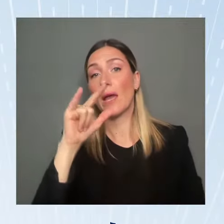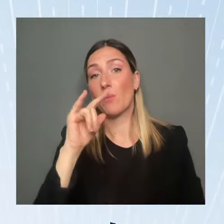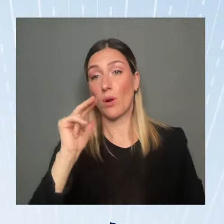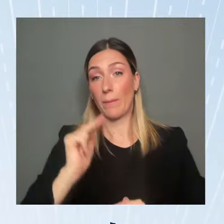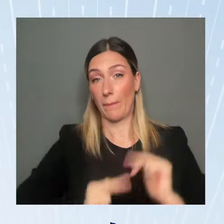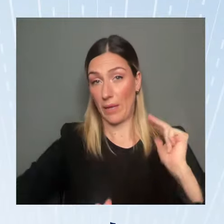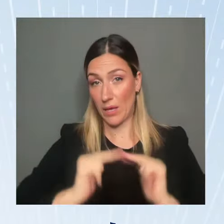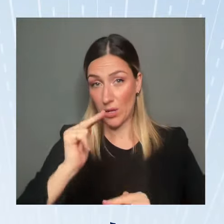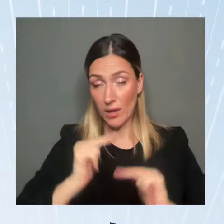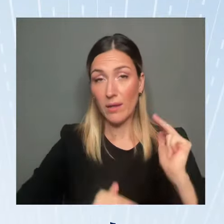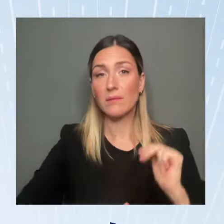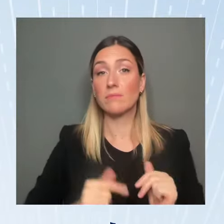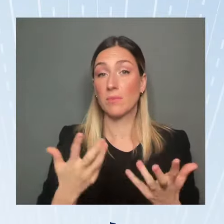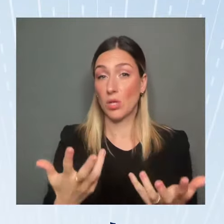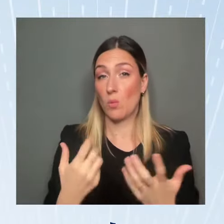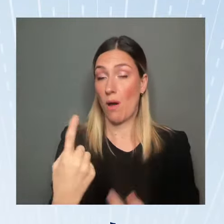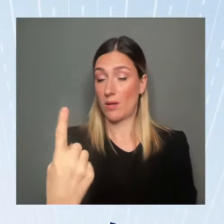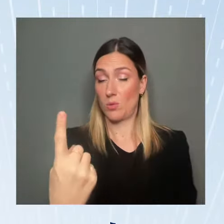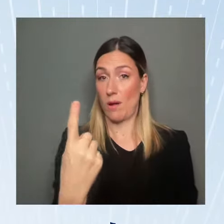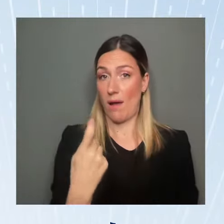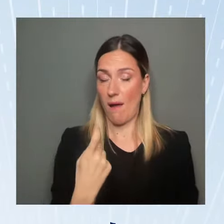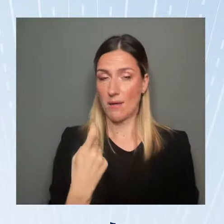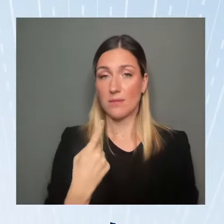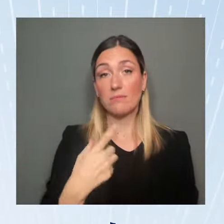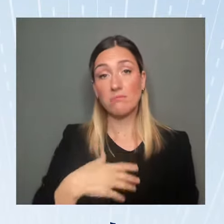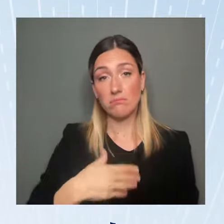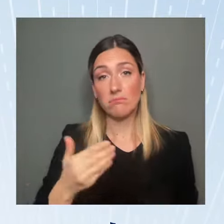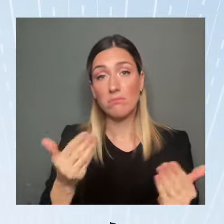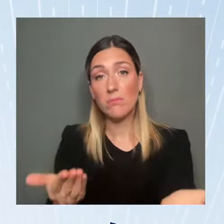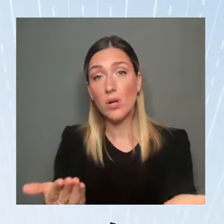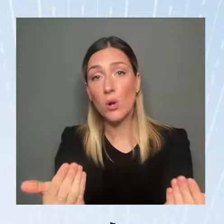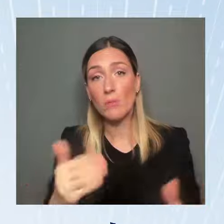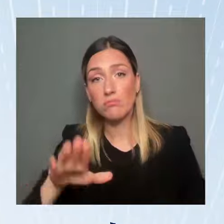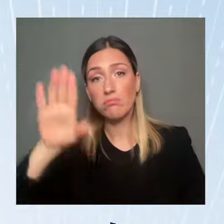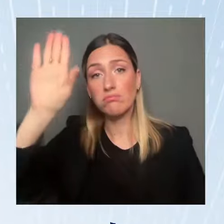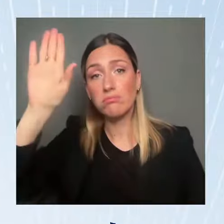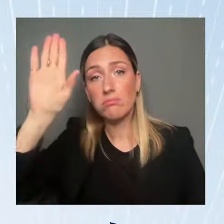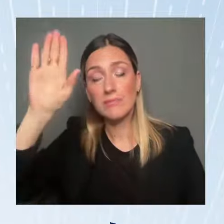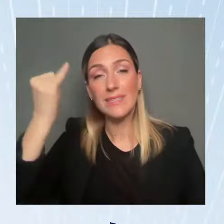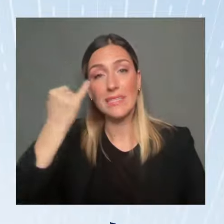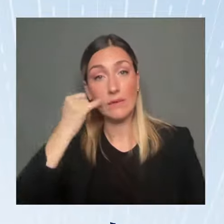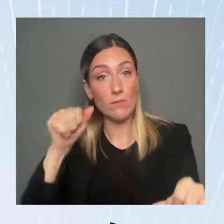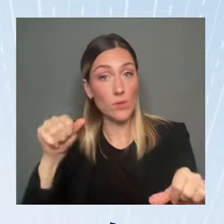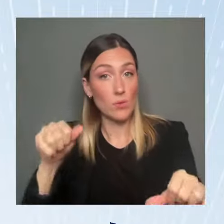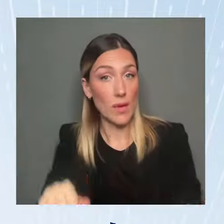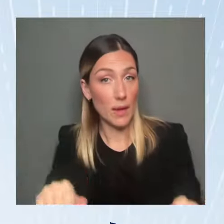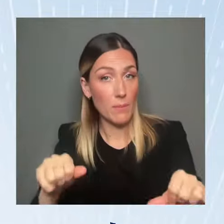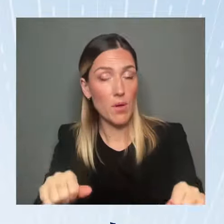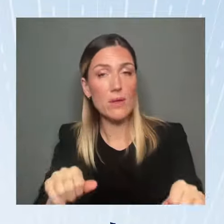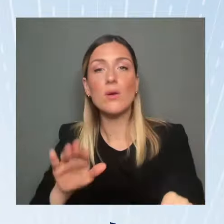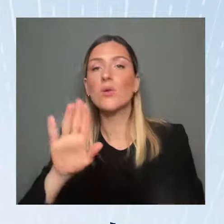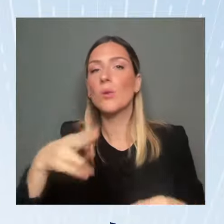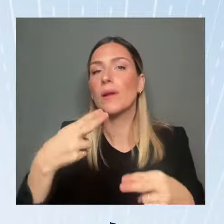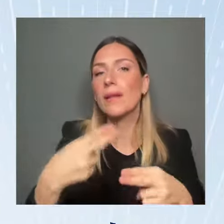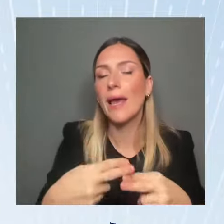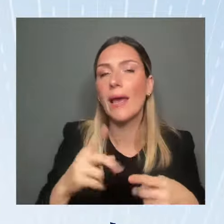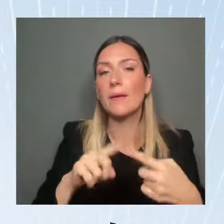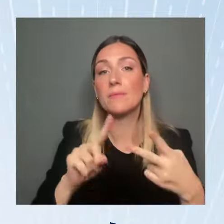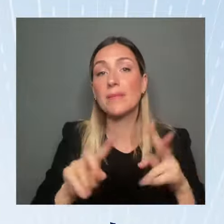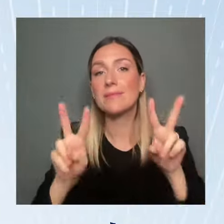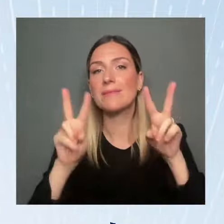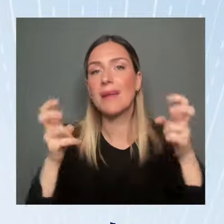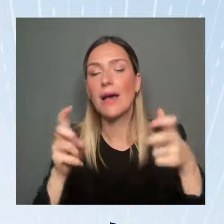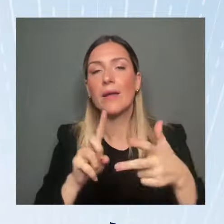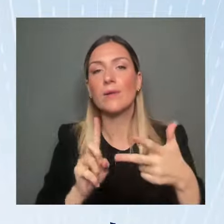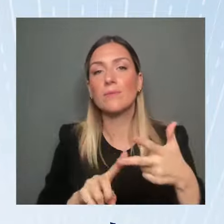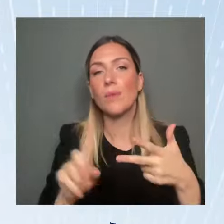So if you'd like to ask a question, please raise your hand, and if you are able, and state your name, title, and the organization that you